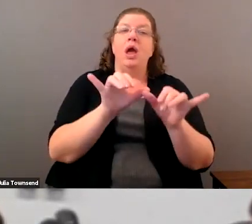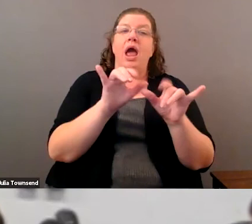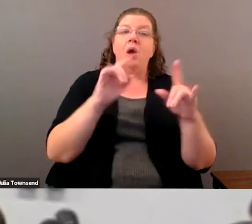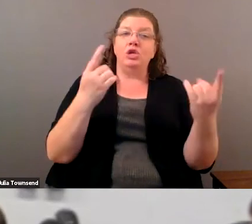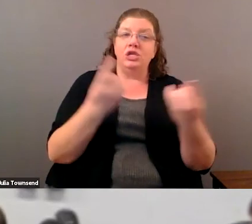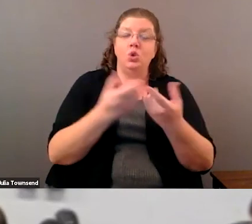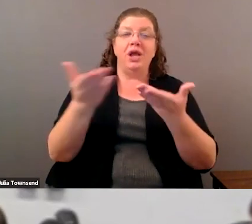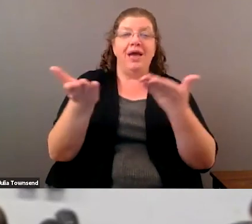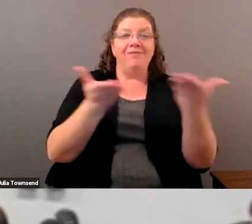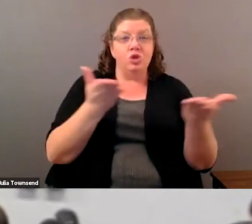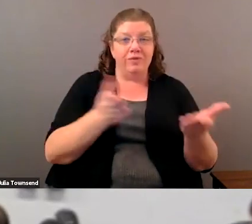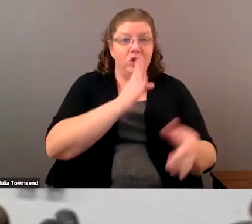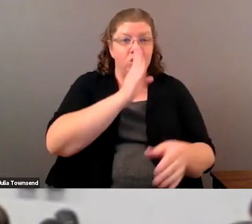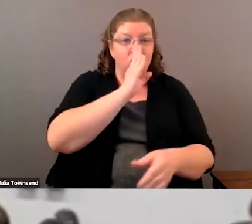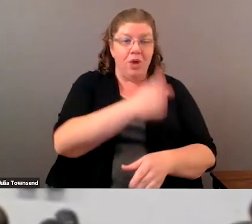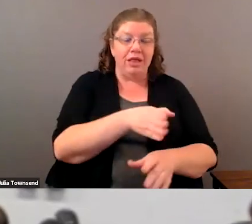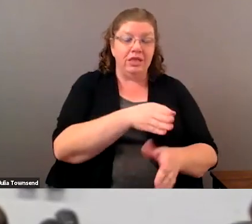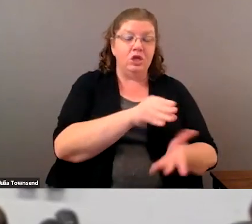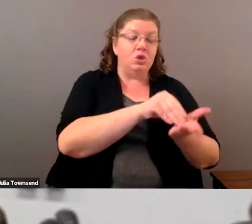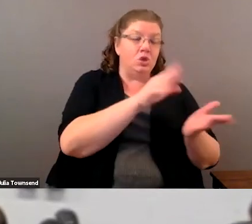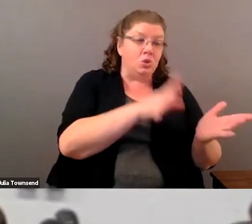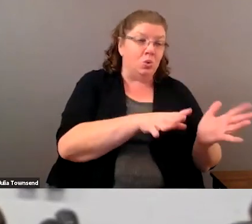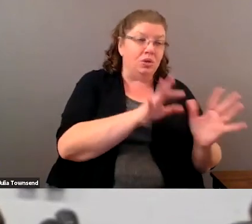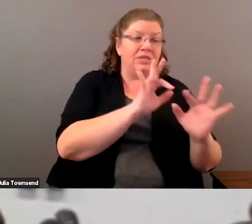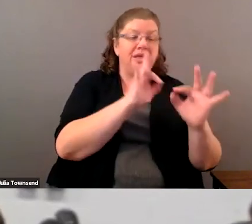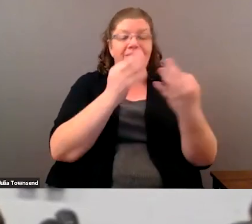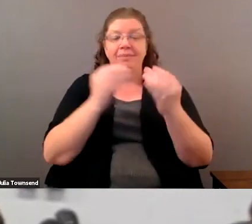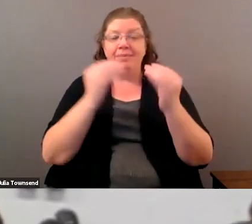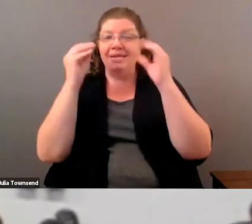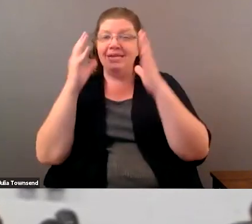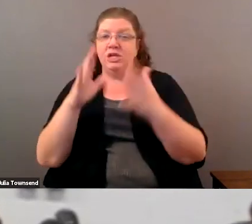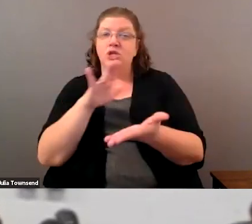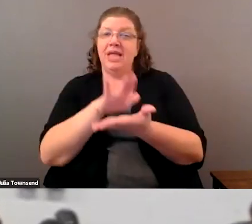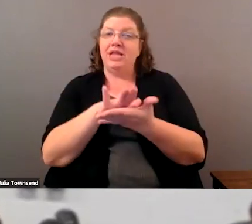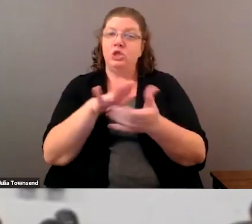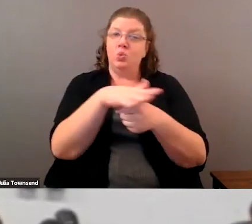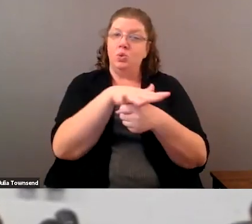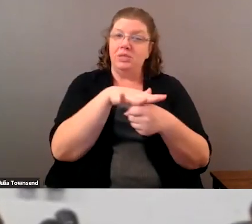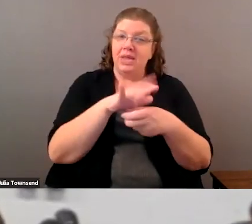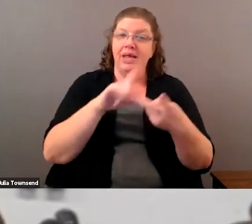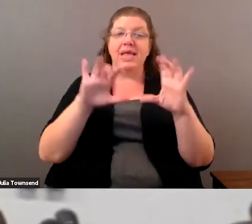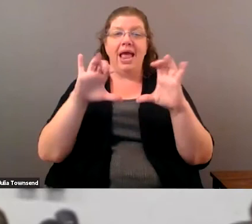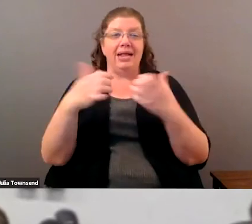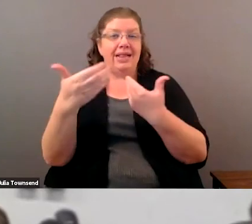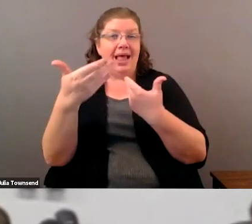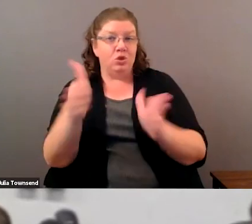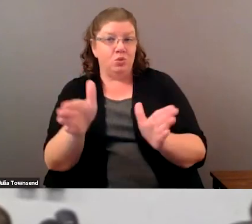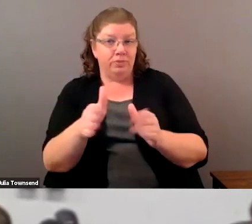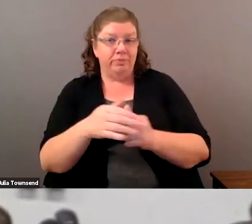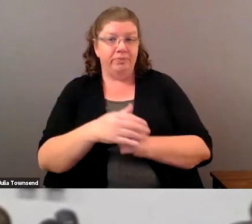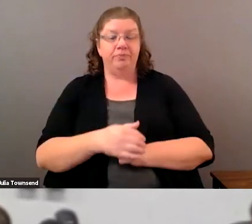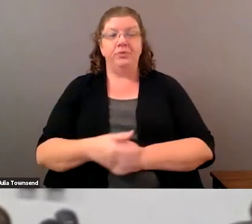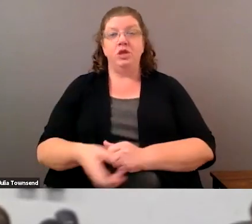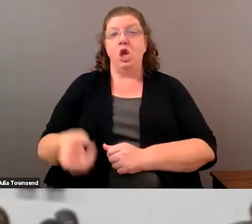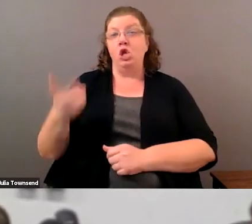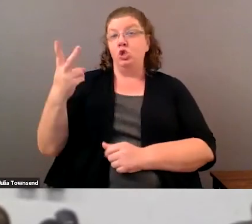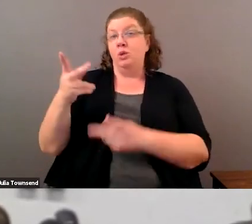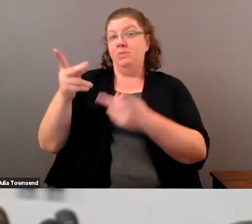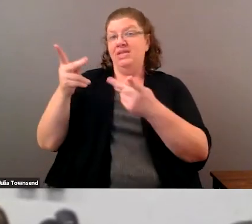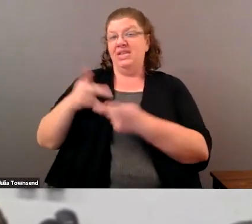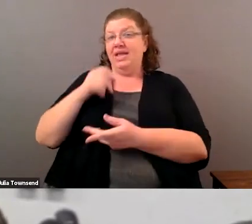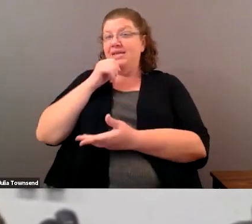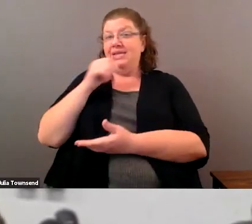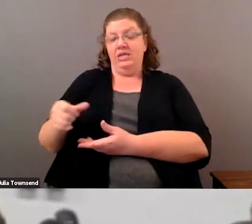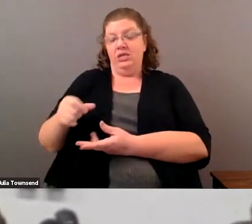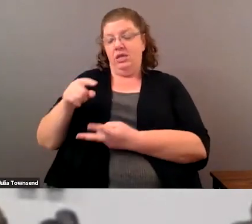students, families, teachers at school sites and classrooms. The 2 positions that I made an exception for are the purchasing